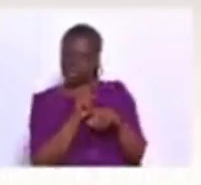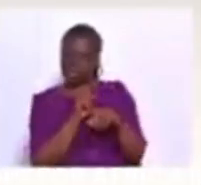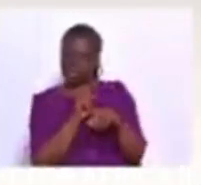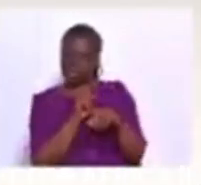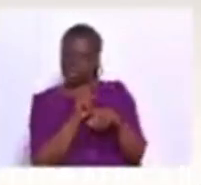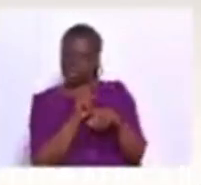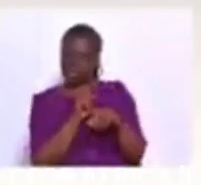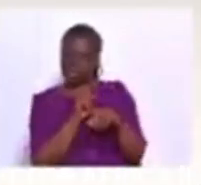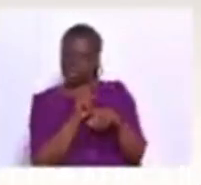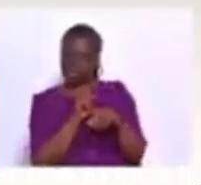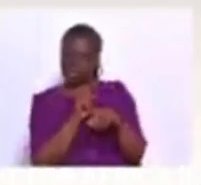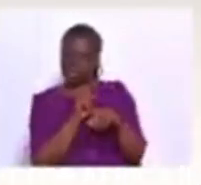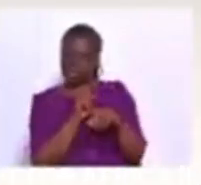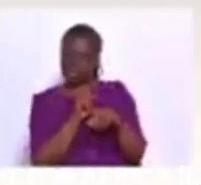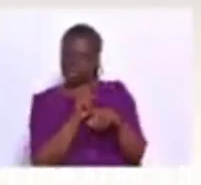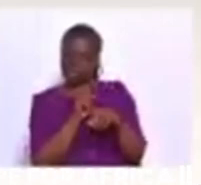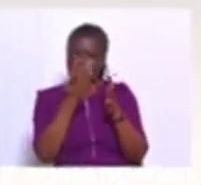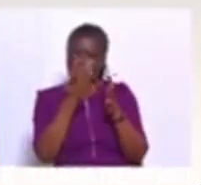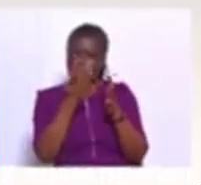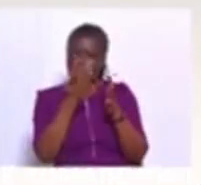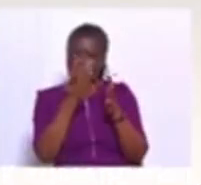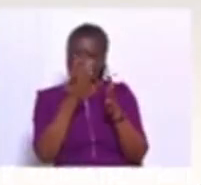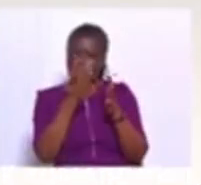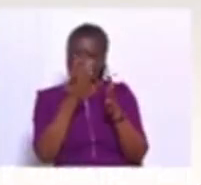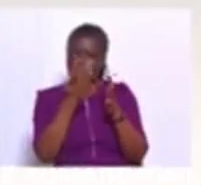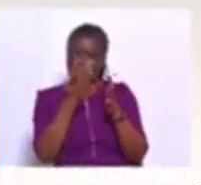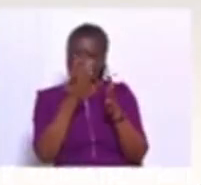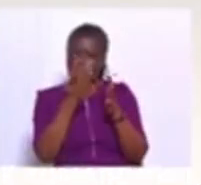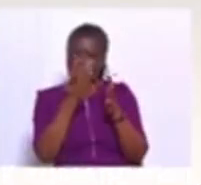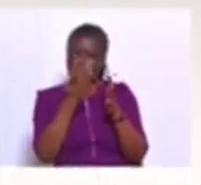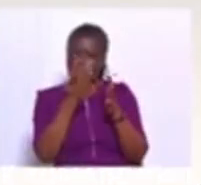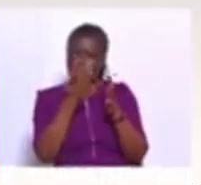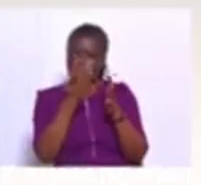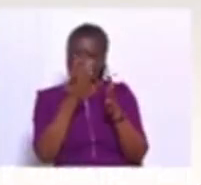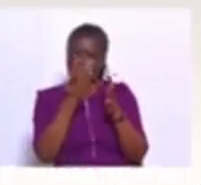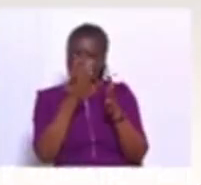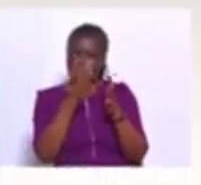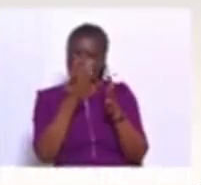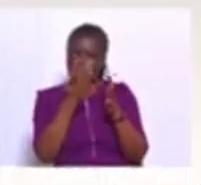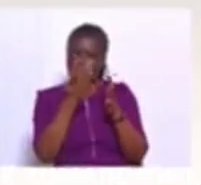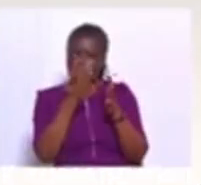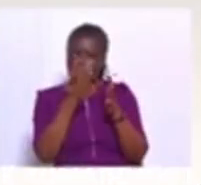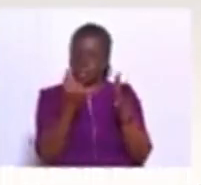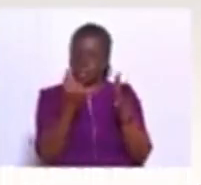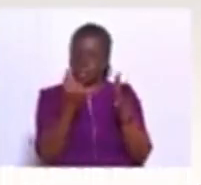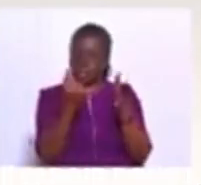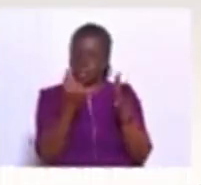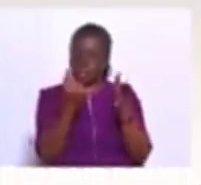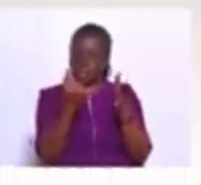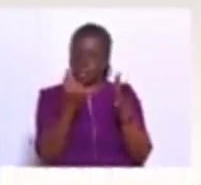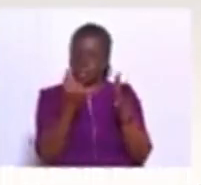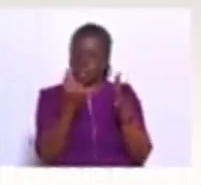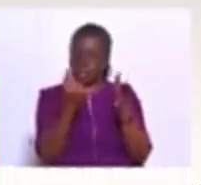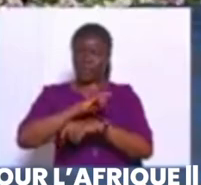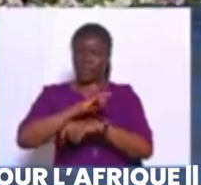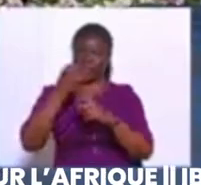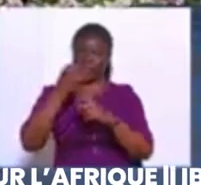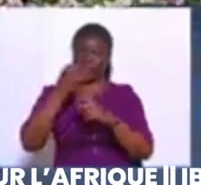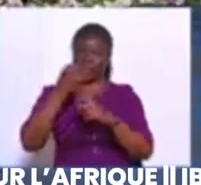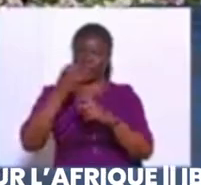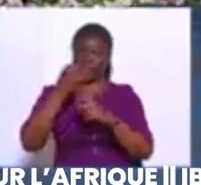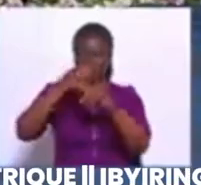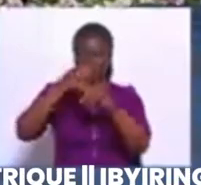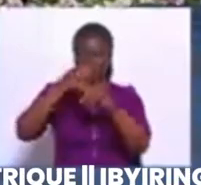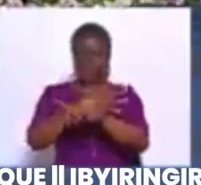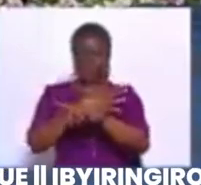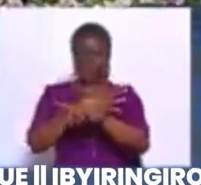one battle lost after millions of battles won. Every single day you are fighting cancer, but your immune